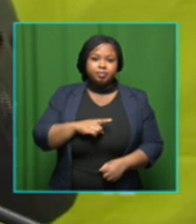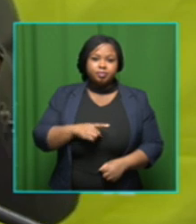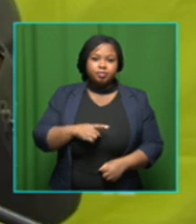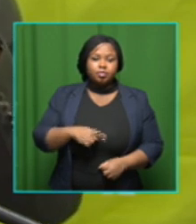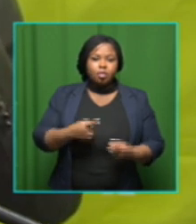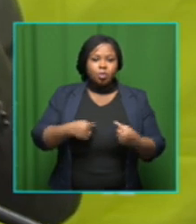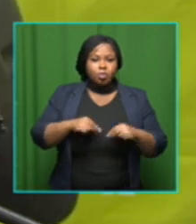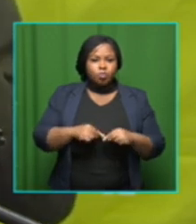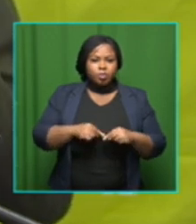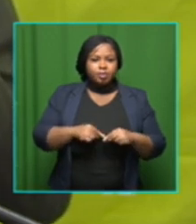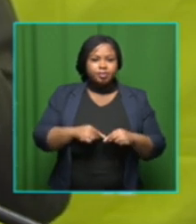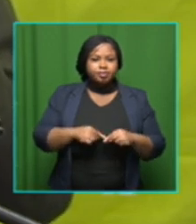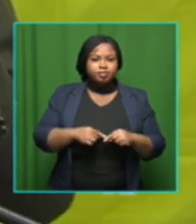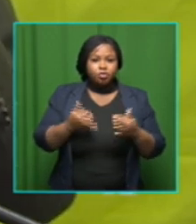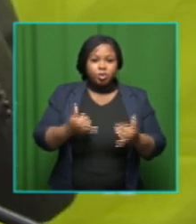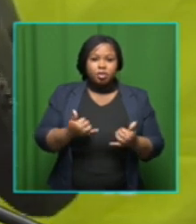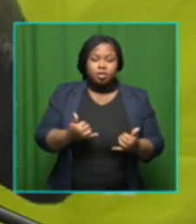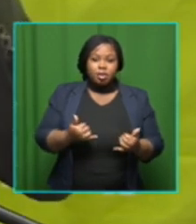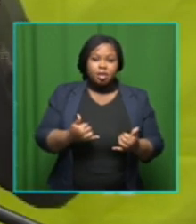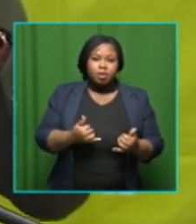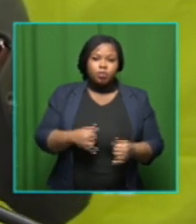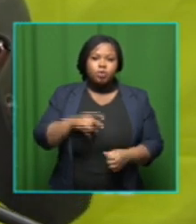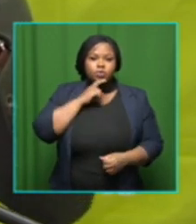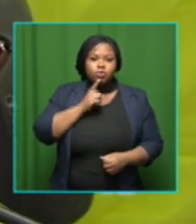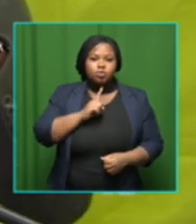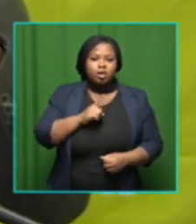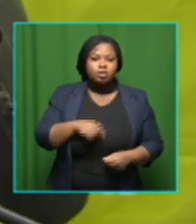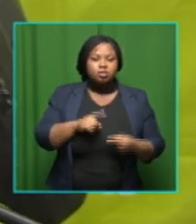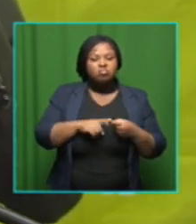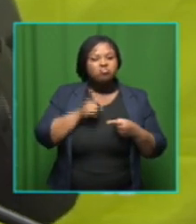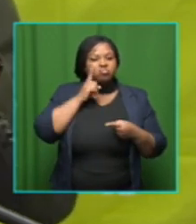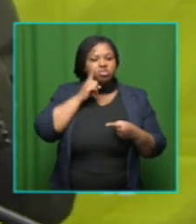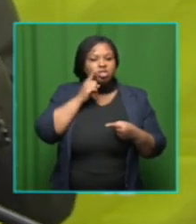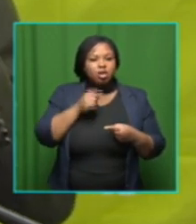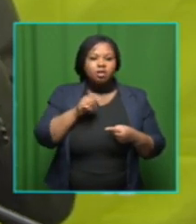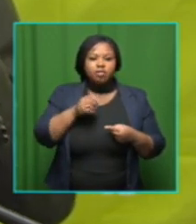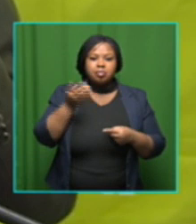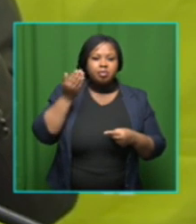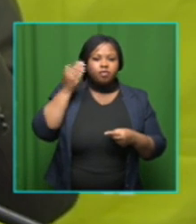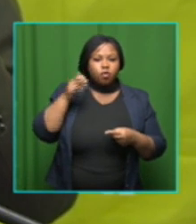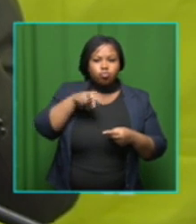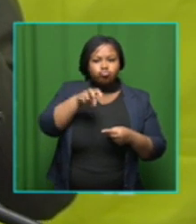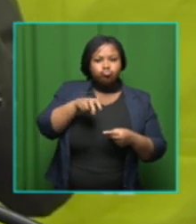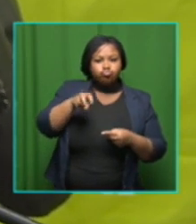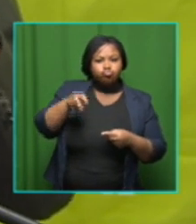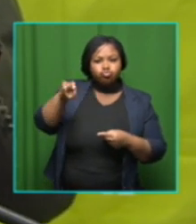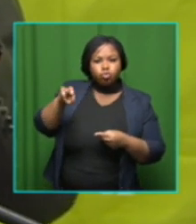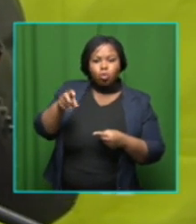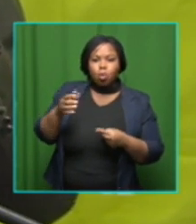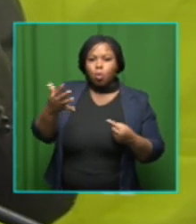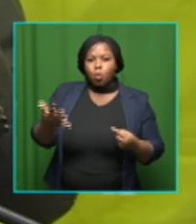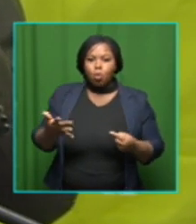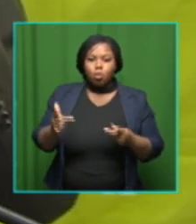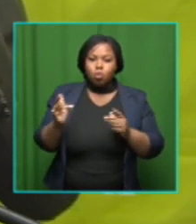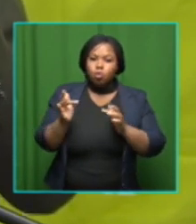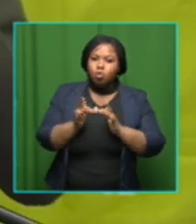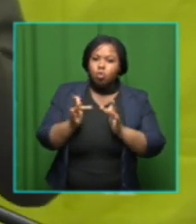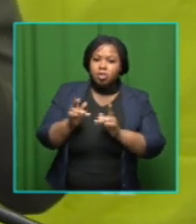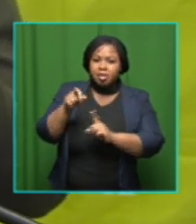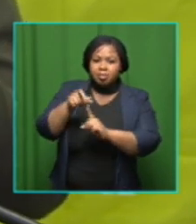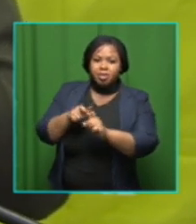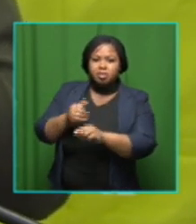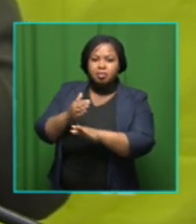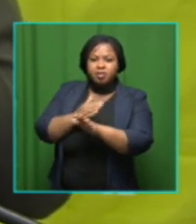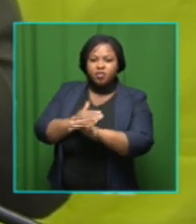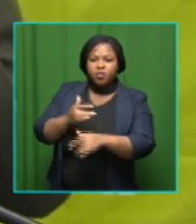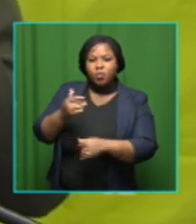on screening, remember currently we use your history of traveling, your exposure to somebody who has been infected, and we